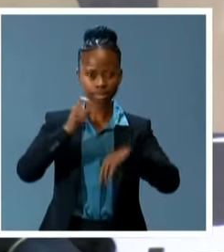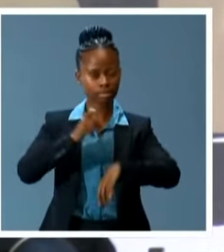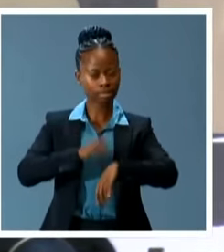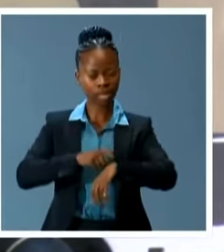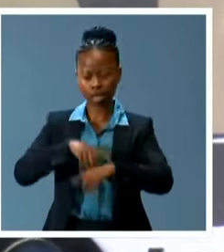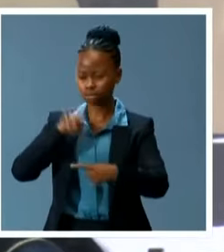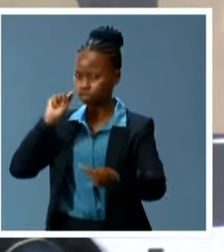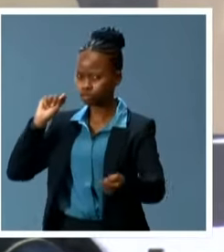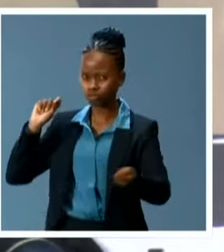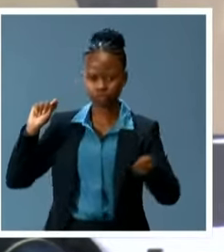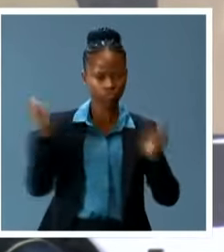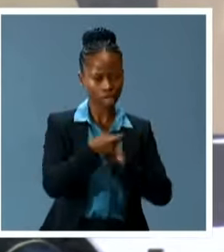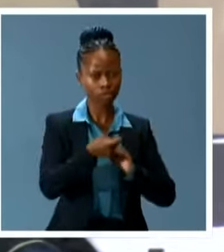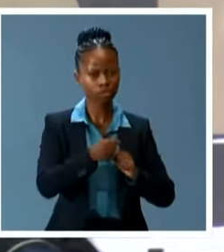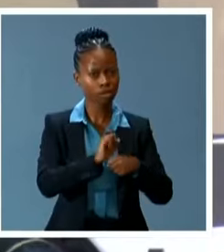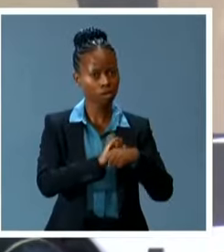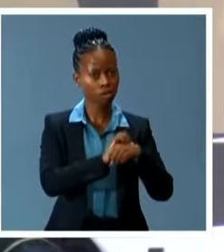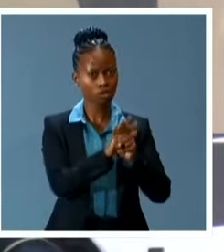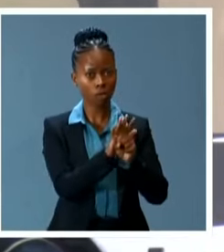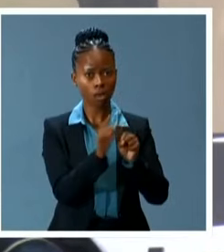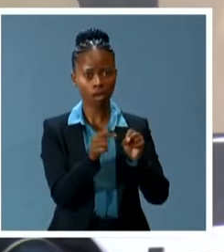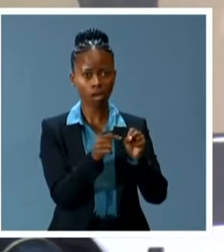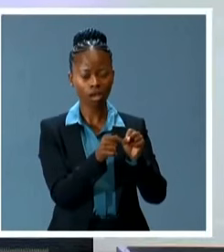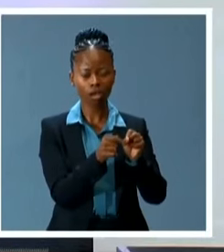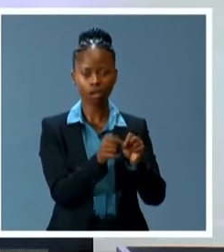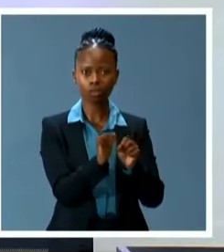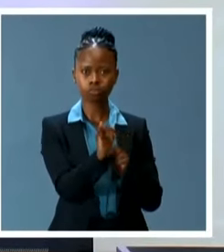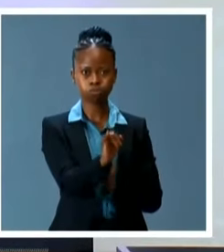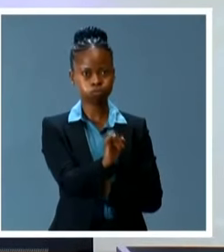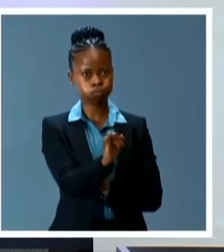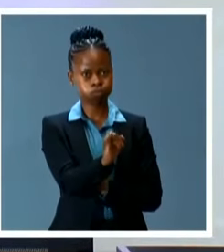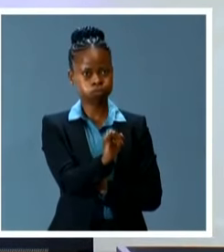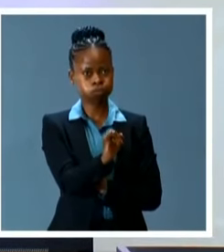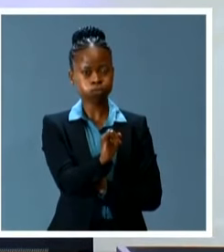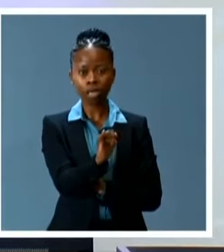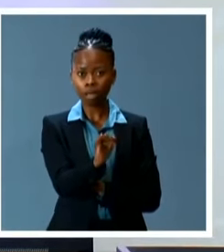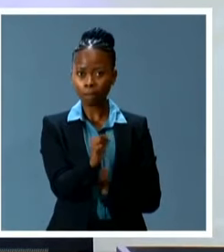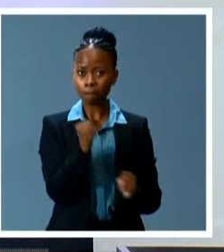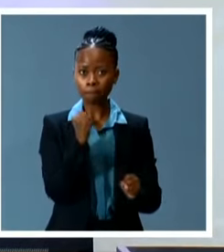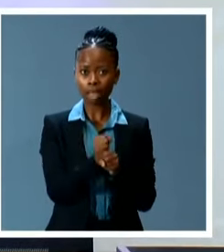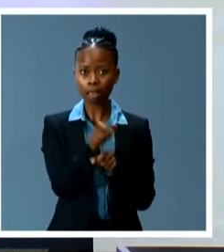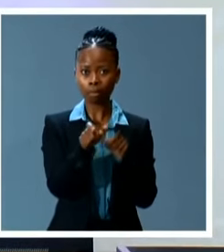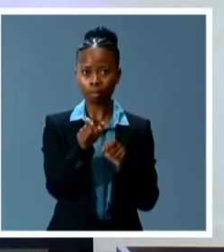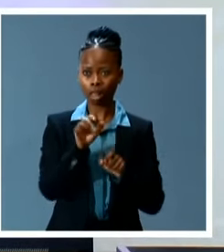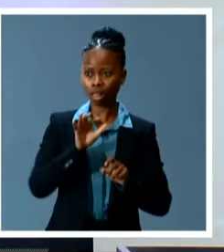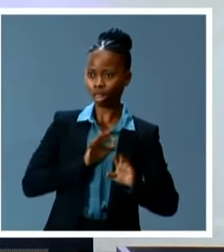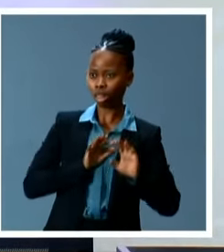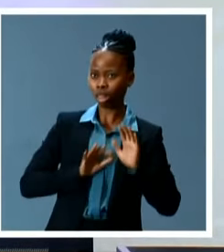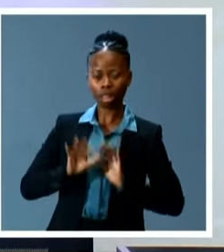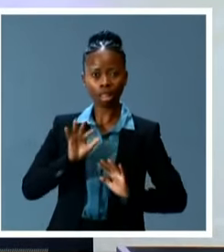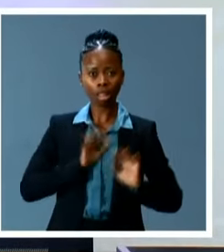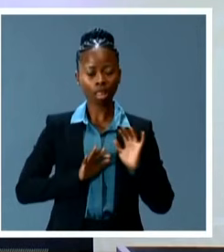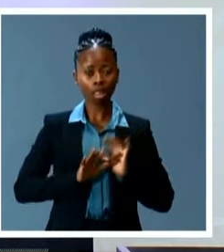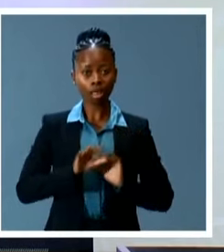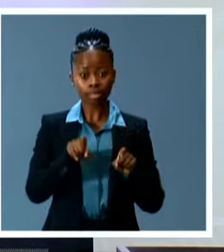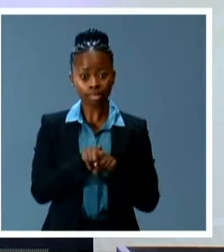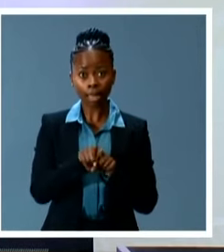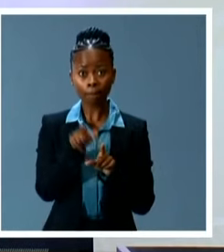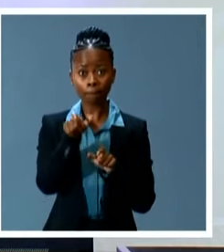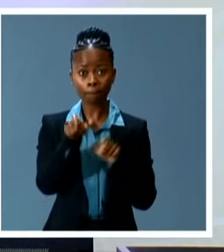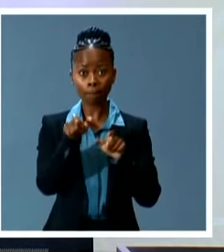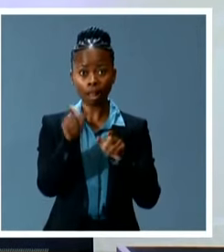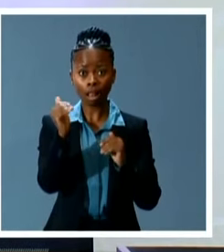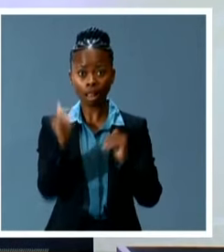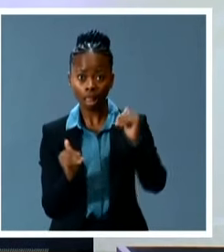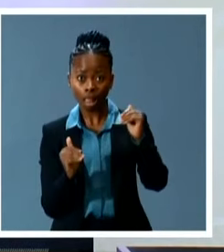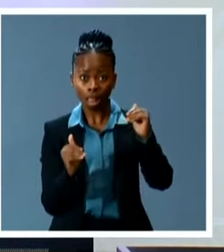has brought with it a sense of both peril and promise. It has exposed in cruel ways